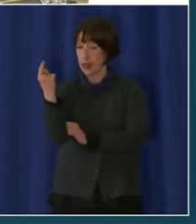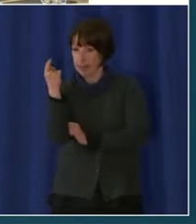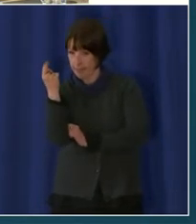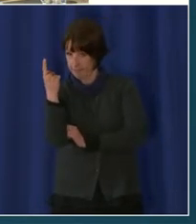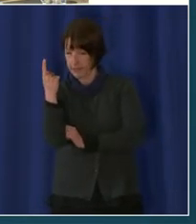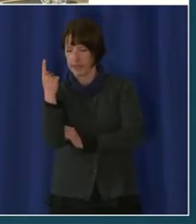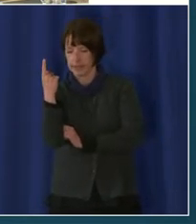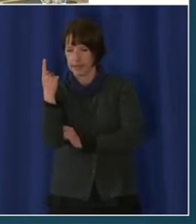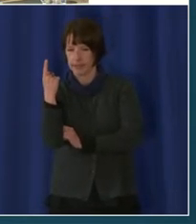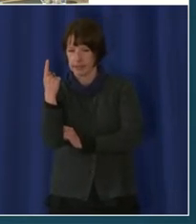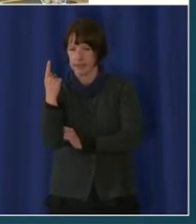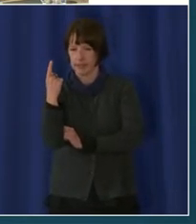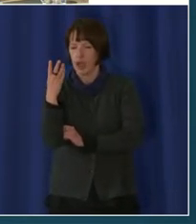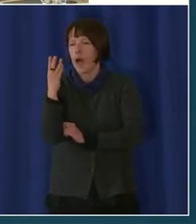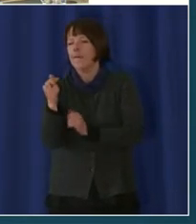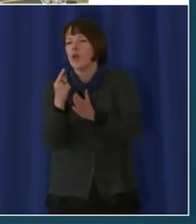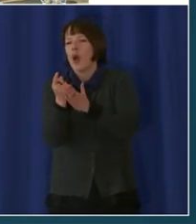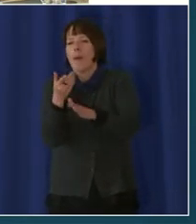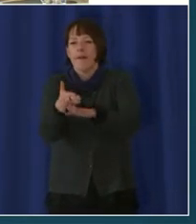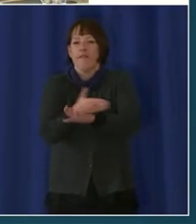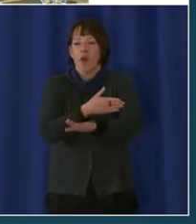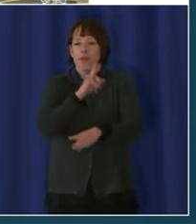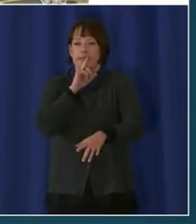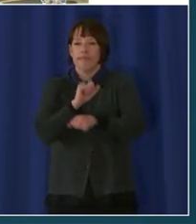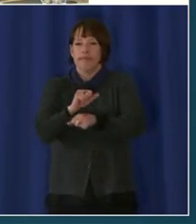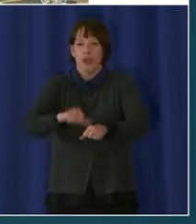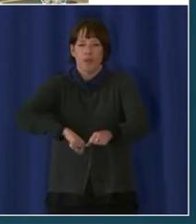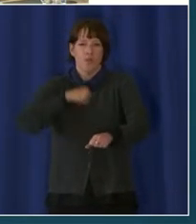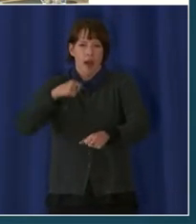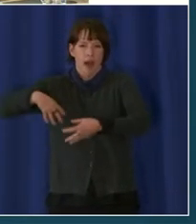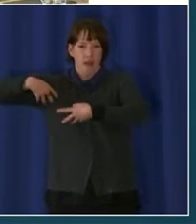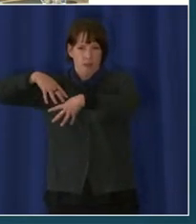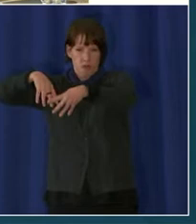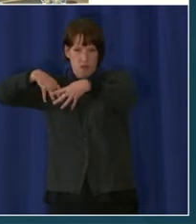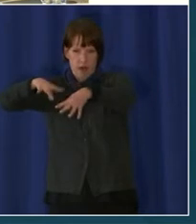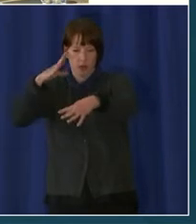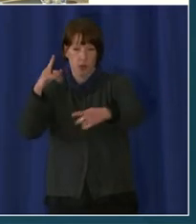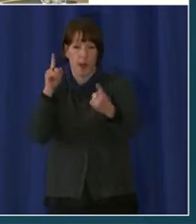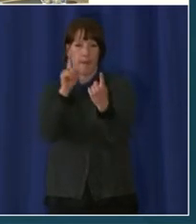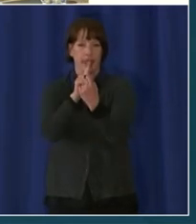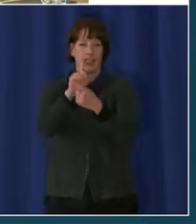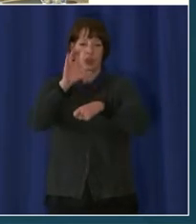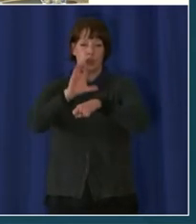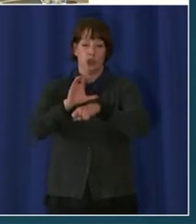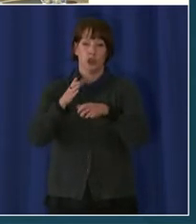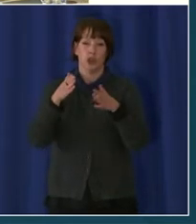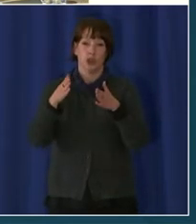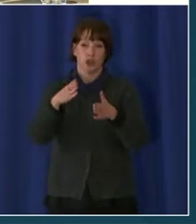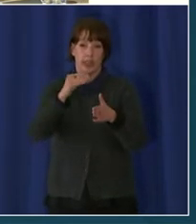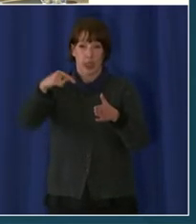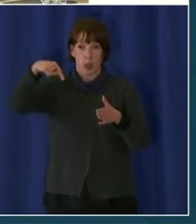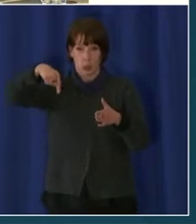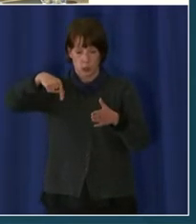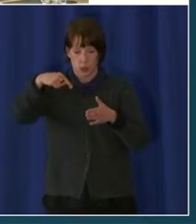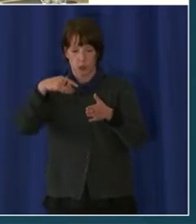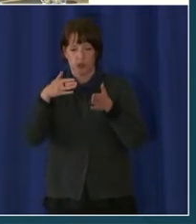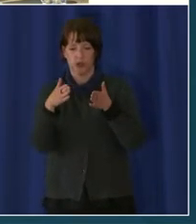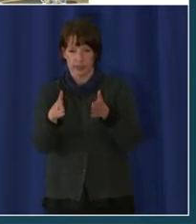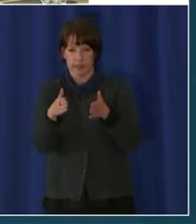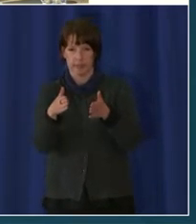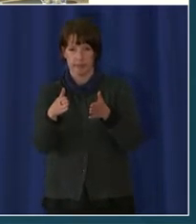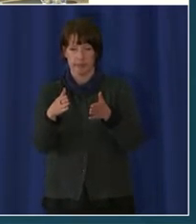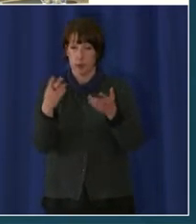is couple of hours before the actual Pride Parade, we're going to be meeting at the intersections of Church Street and Q, and we're going to